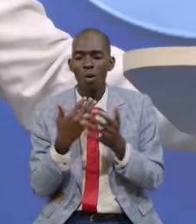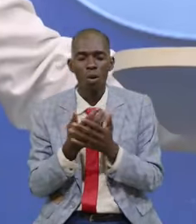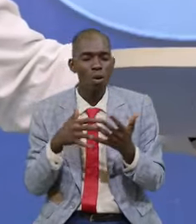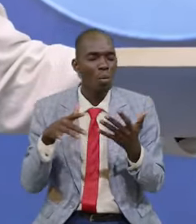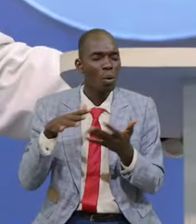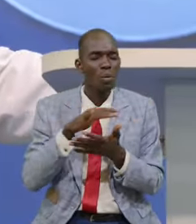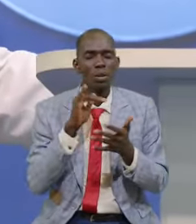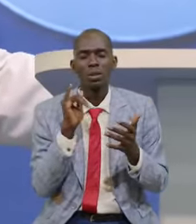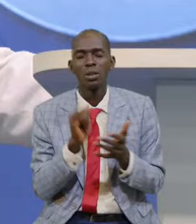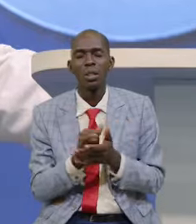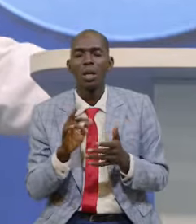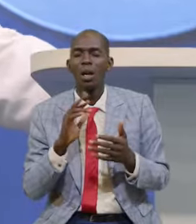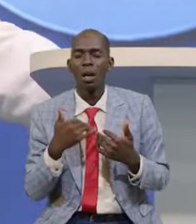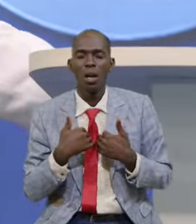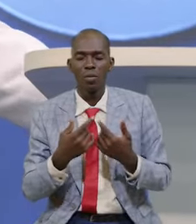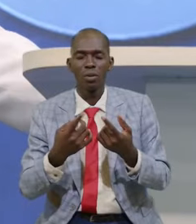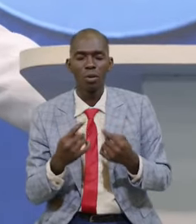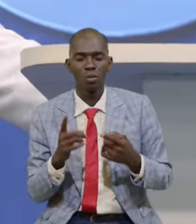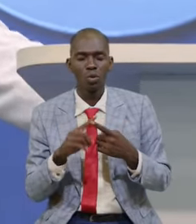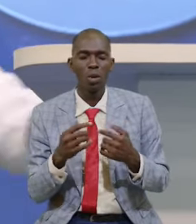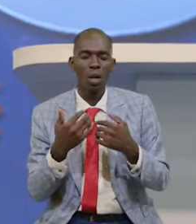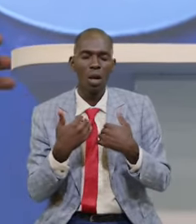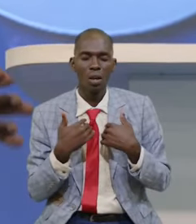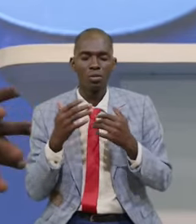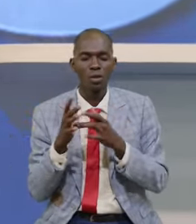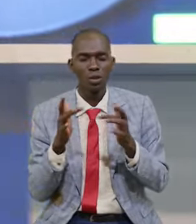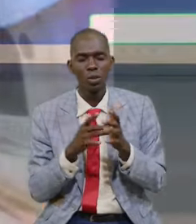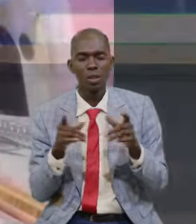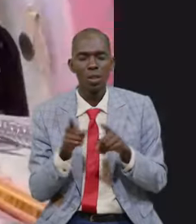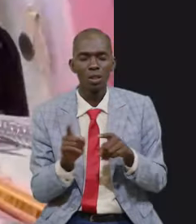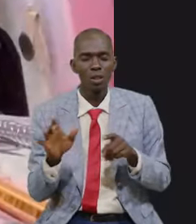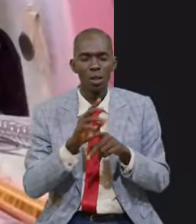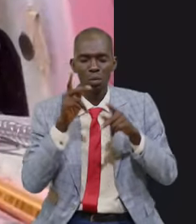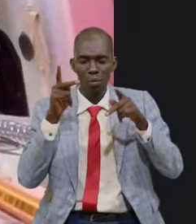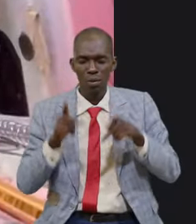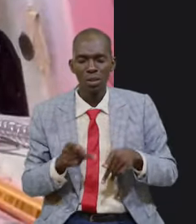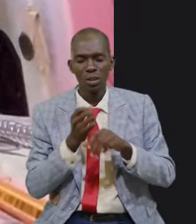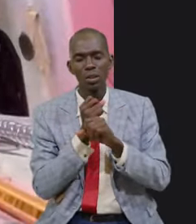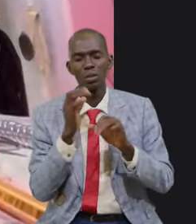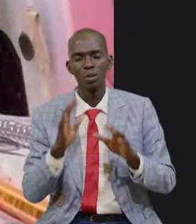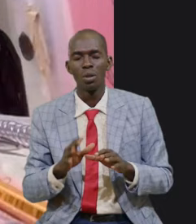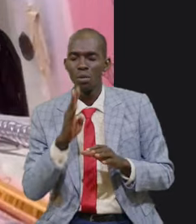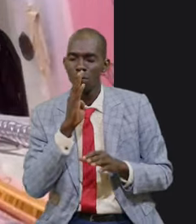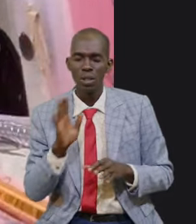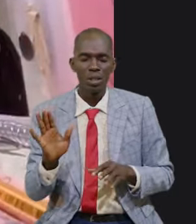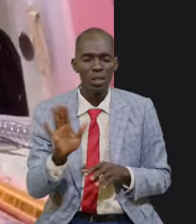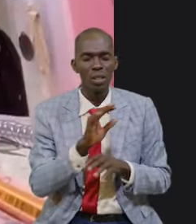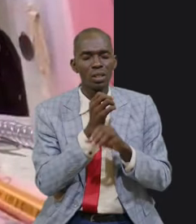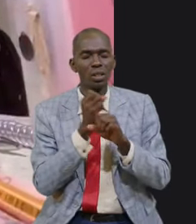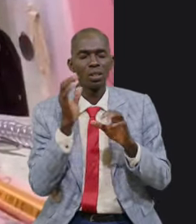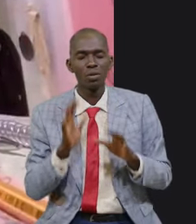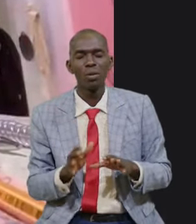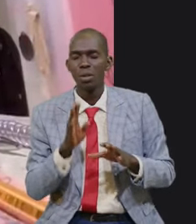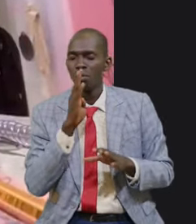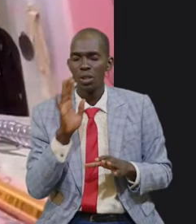come to have Jesus as their personal Savior, be their Savior, be their Lord